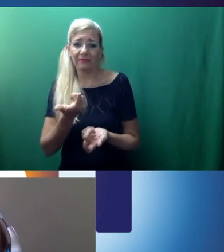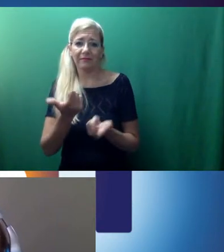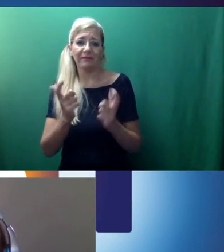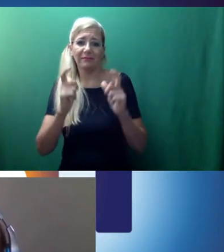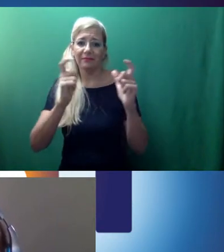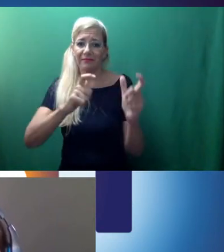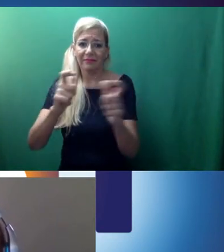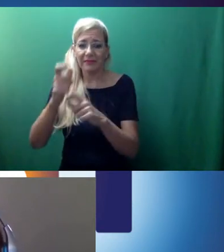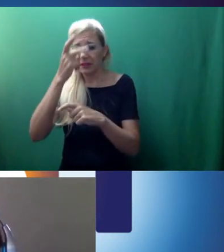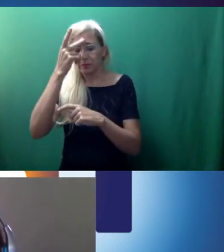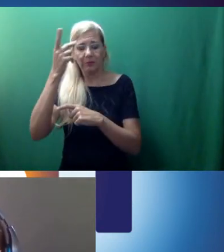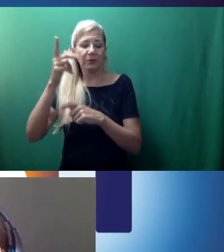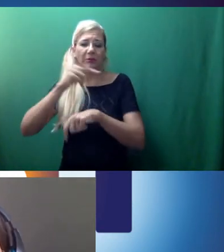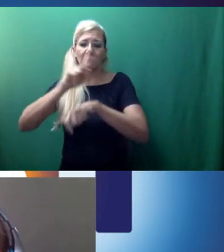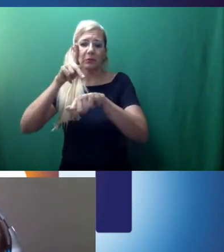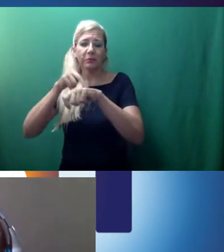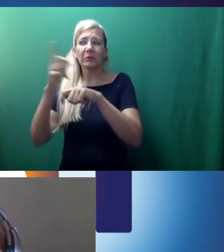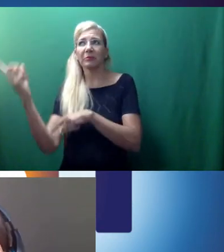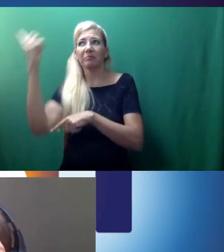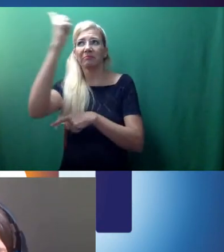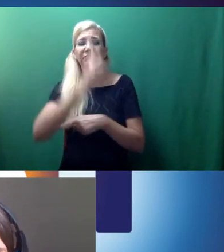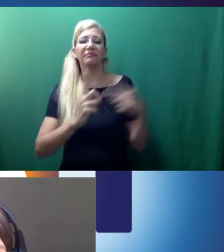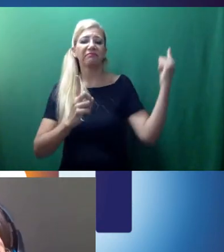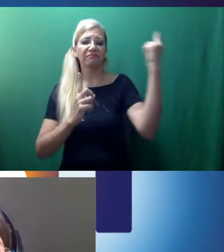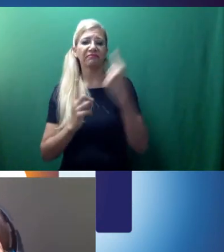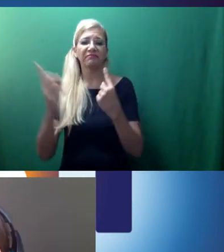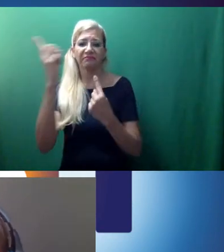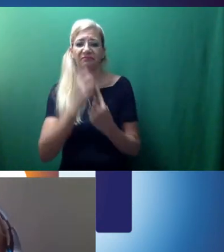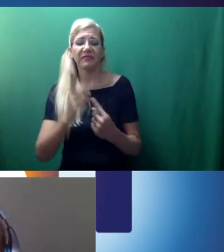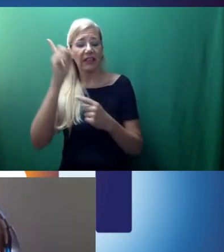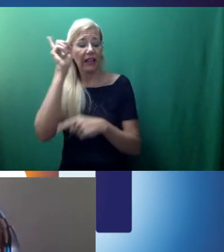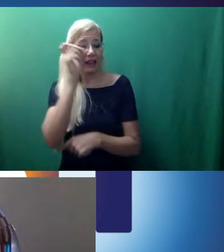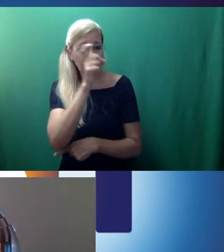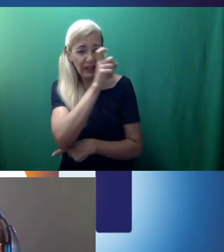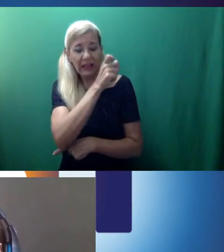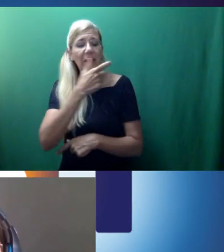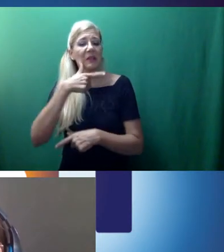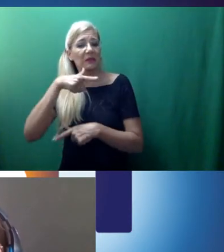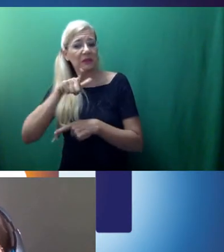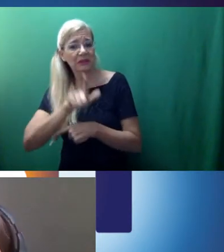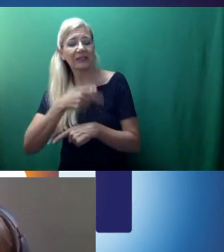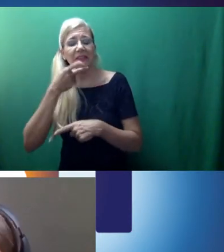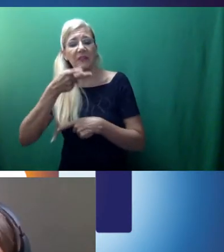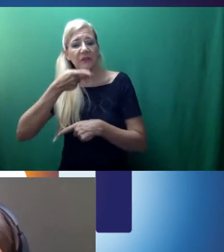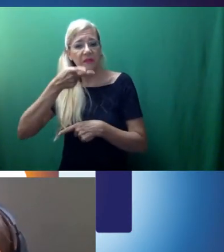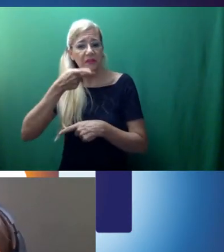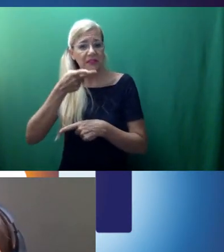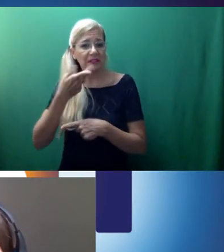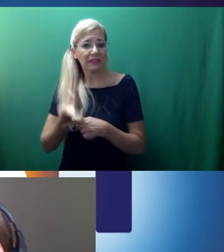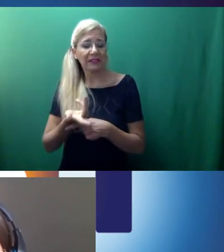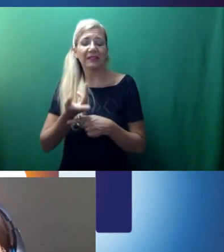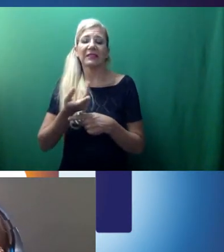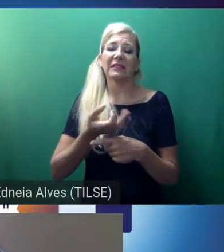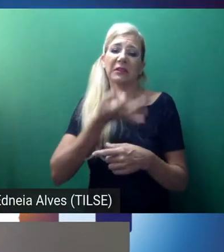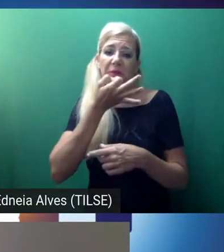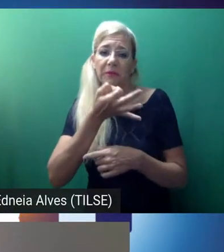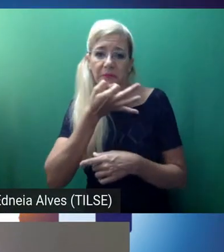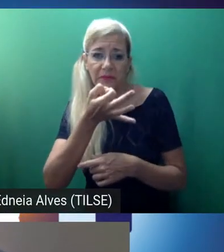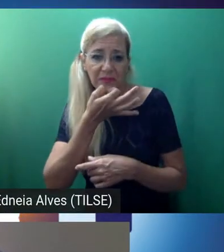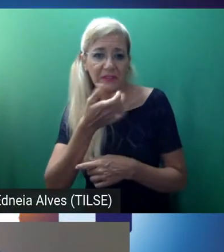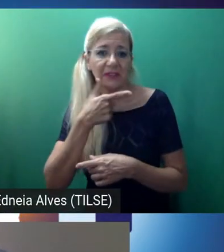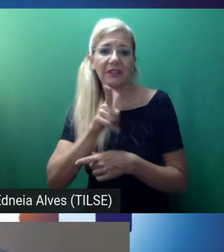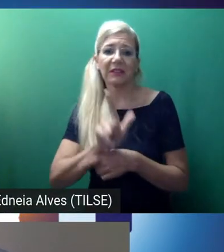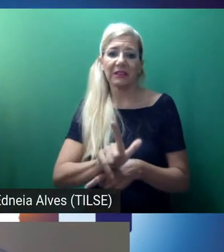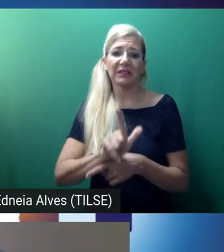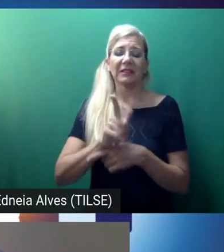immigrants have been faced with difficulties because of the languages they speak or their command of language, both